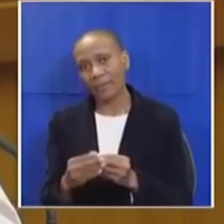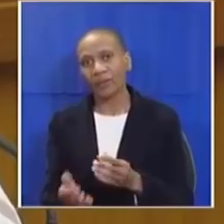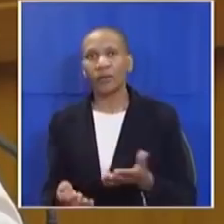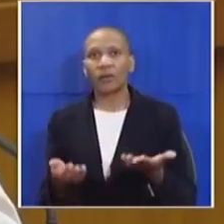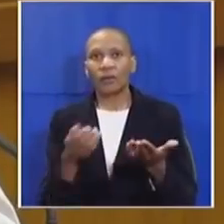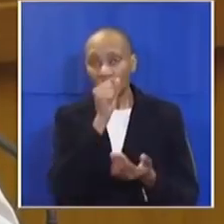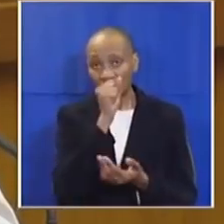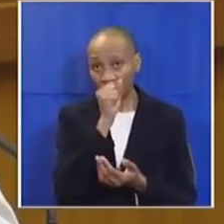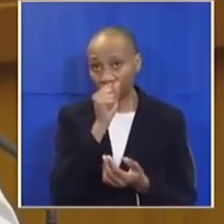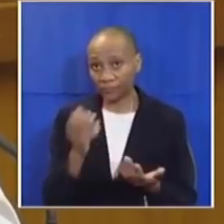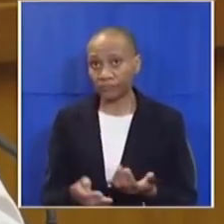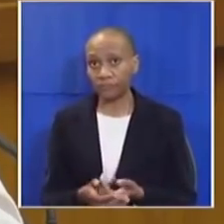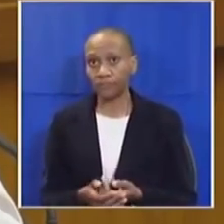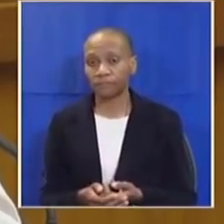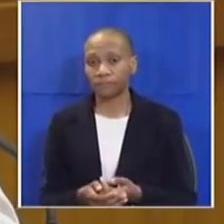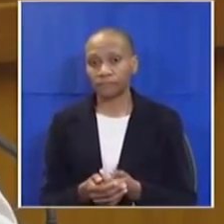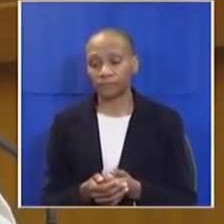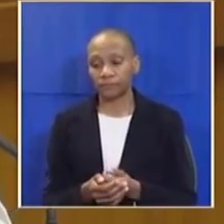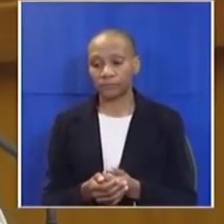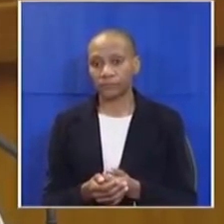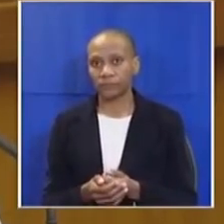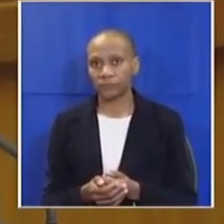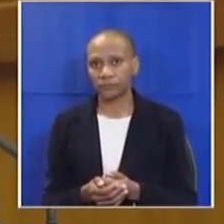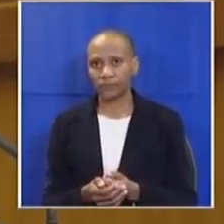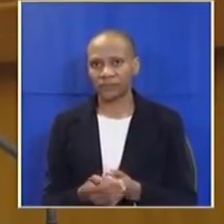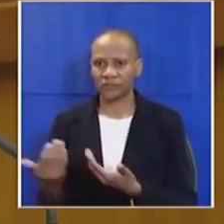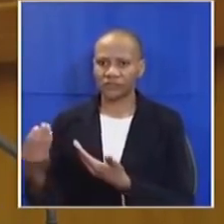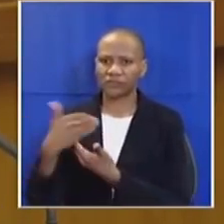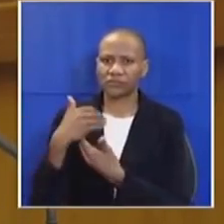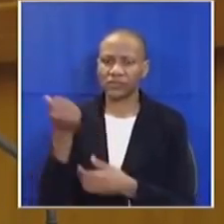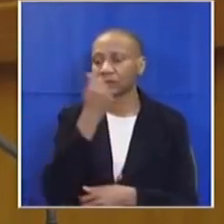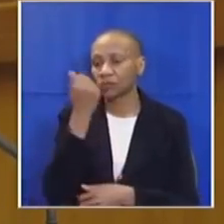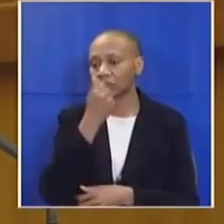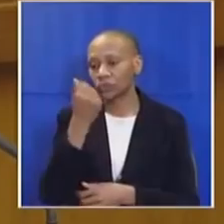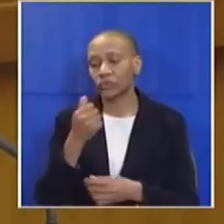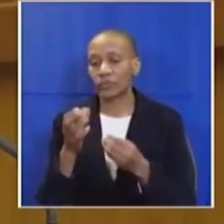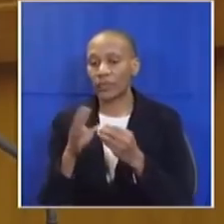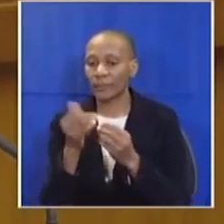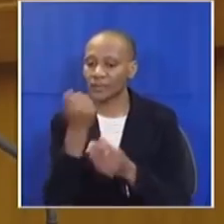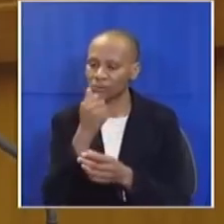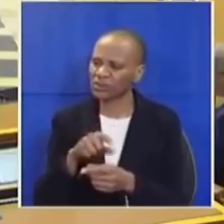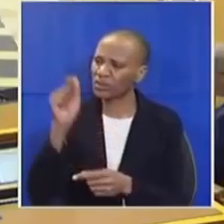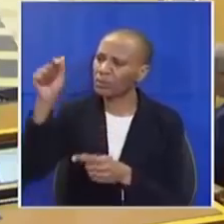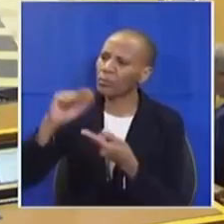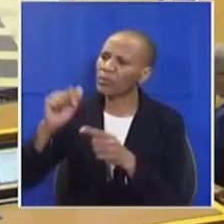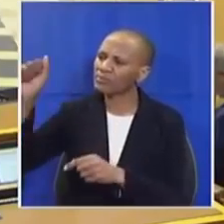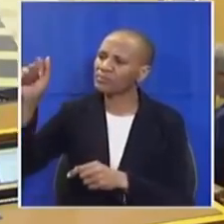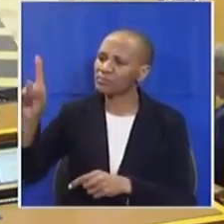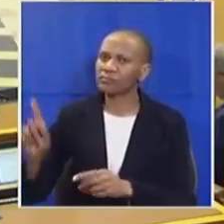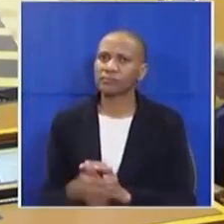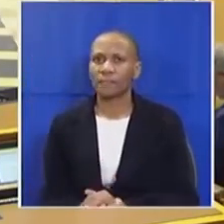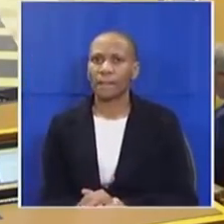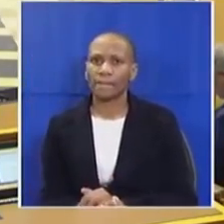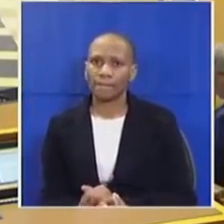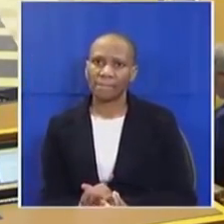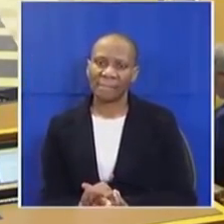the table, and that we also implement that as soon as possible. Excuse me, Honourable Esau. What's the point, Honourable